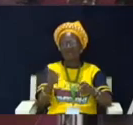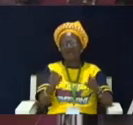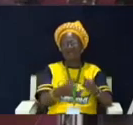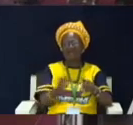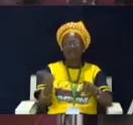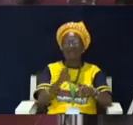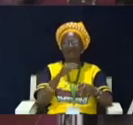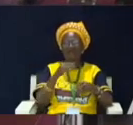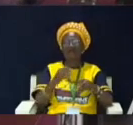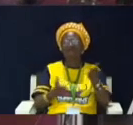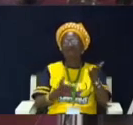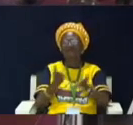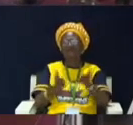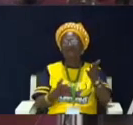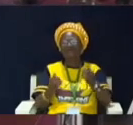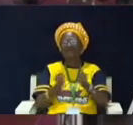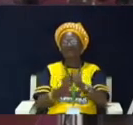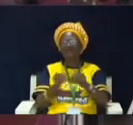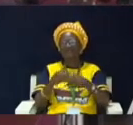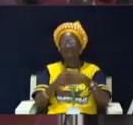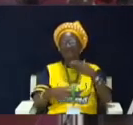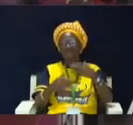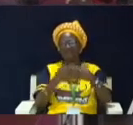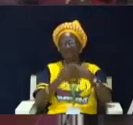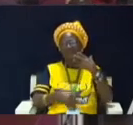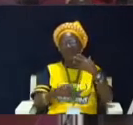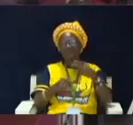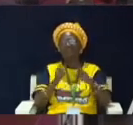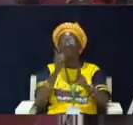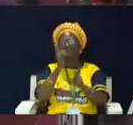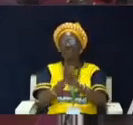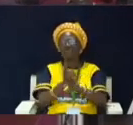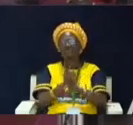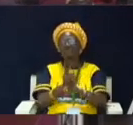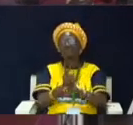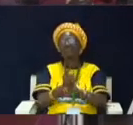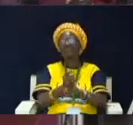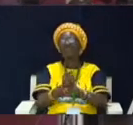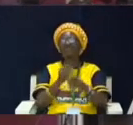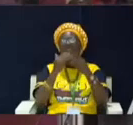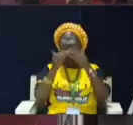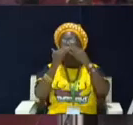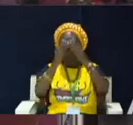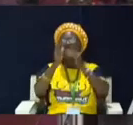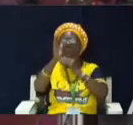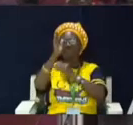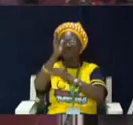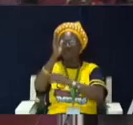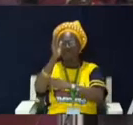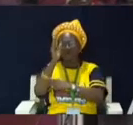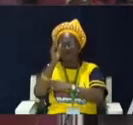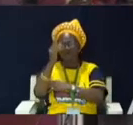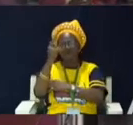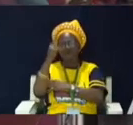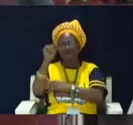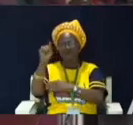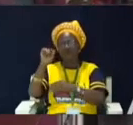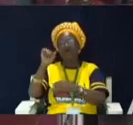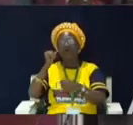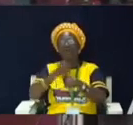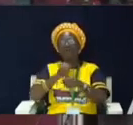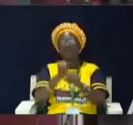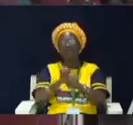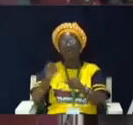thanking God. Thank you for giving me physical breakthrough. Thank you for making me